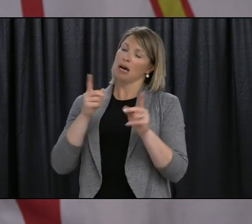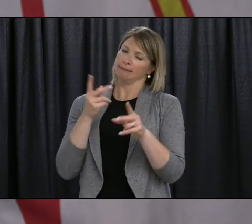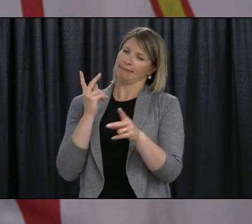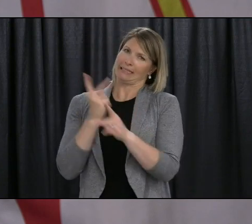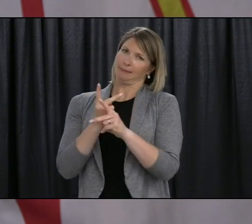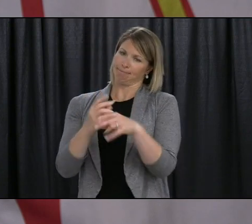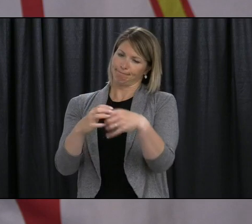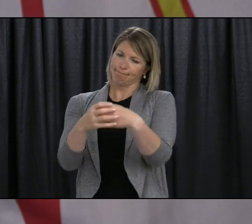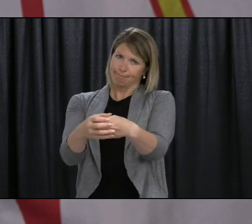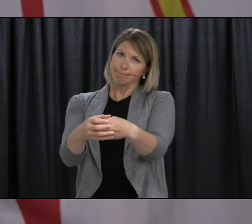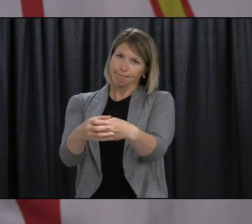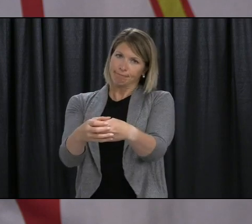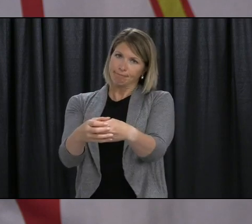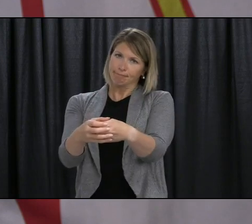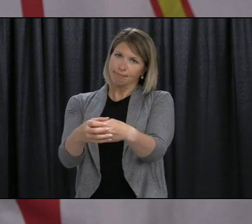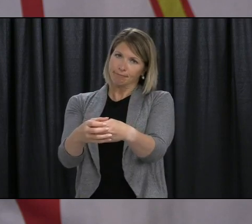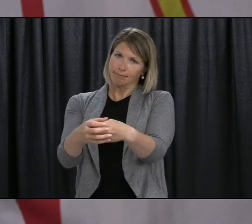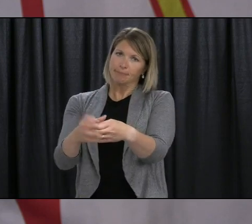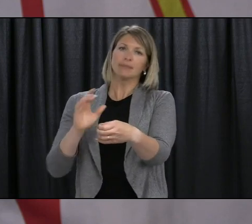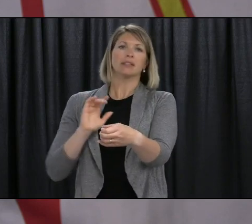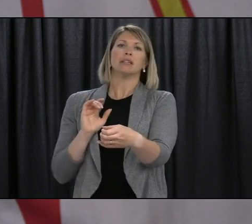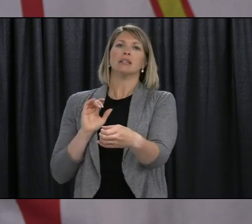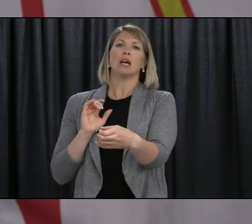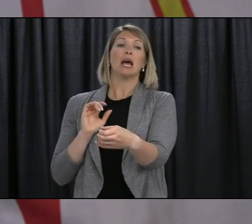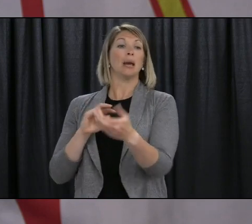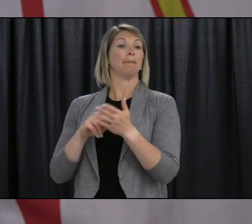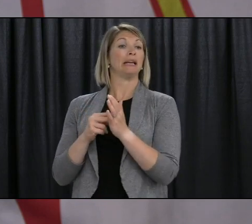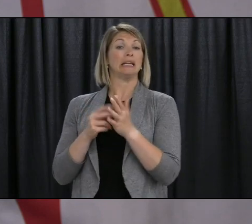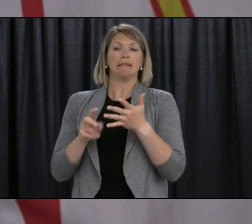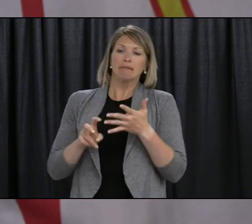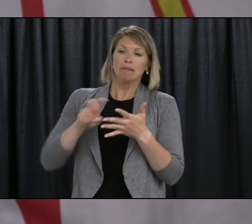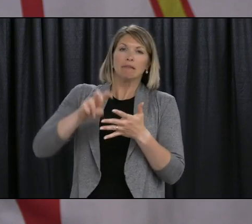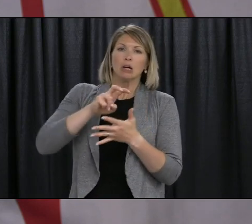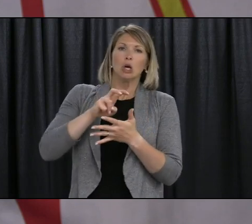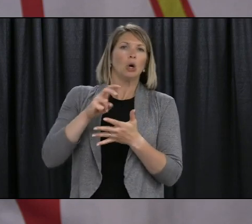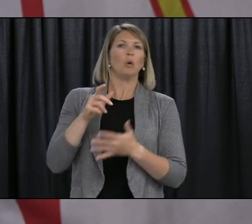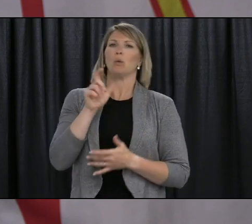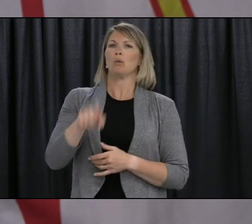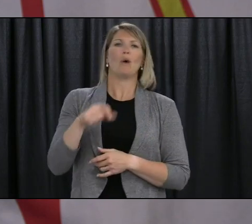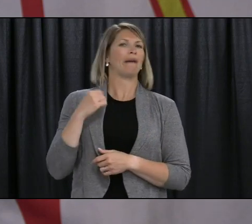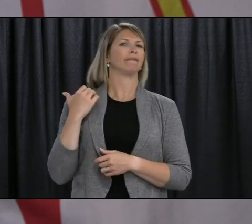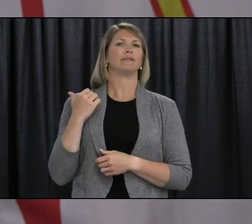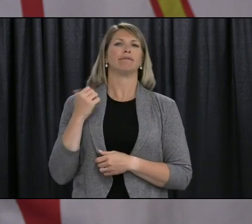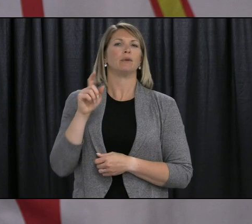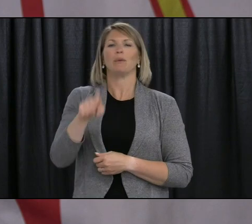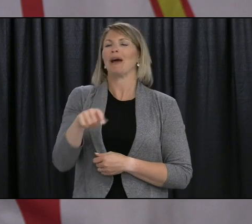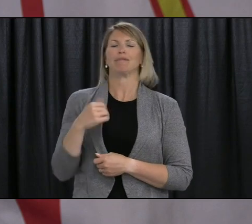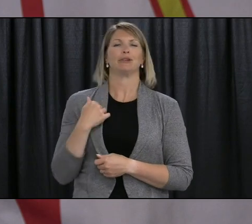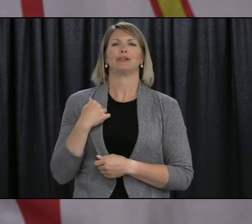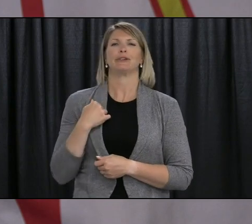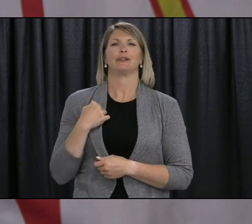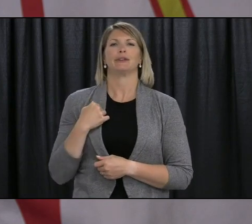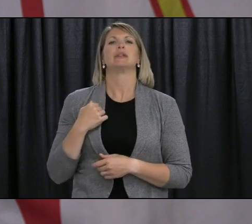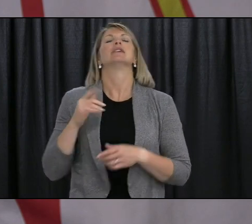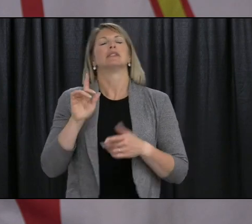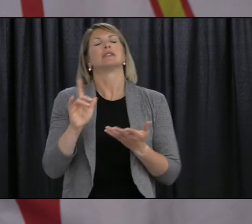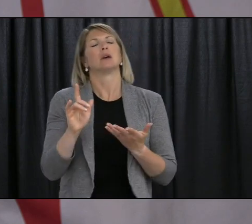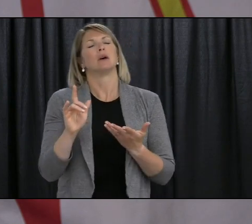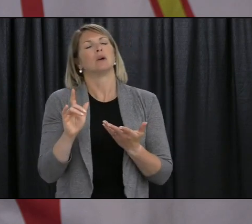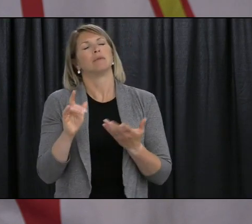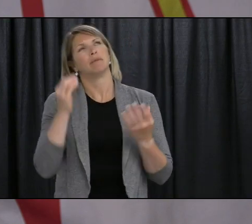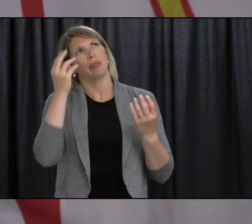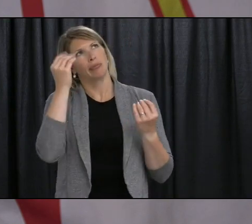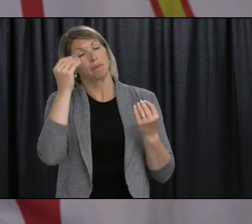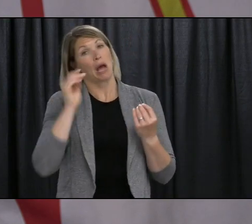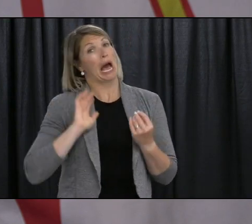contact tracing that's required, that may not be a reason why we need to revert to any particular level, back to another level.